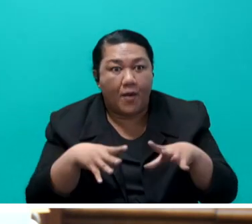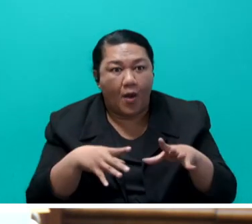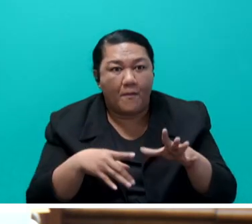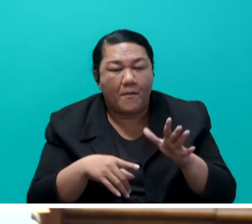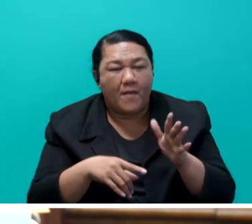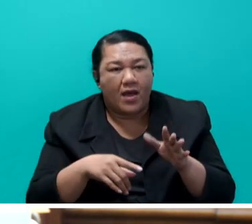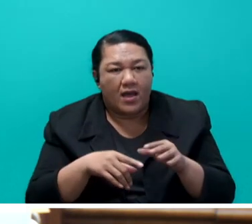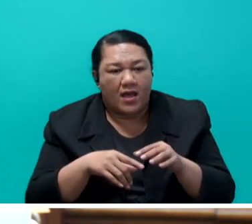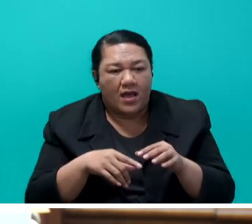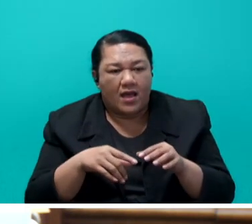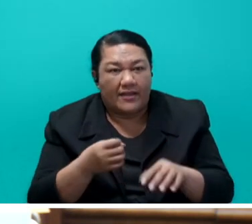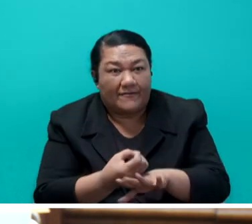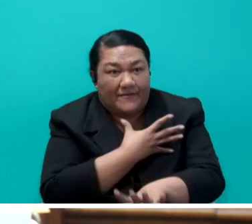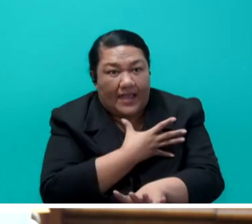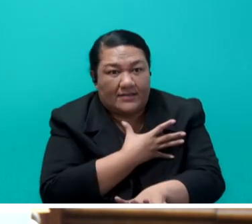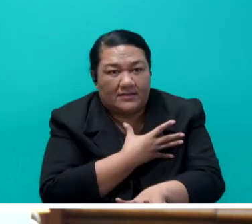UNSCEAR.